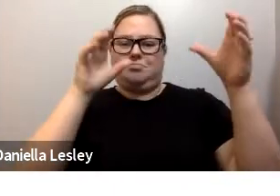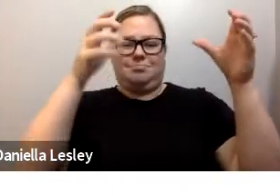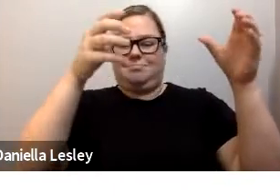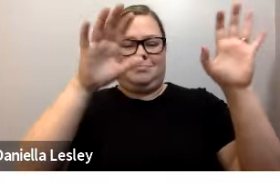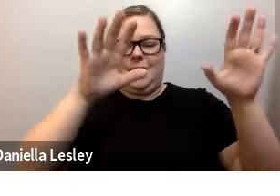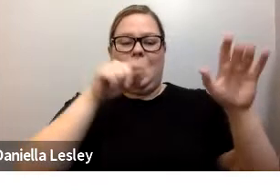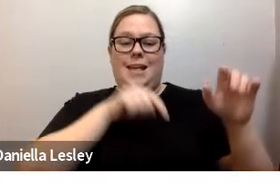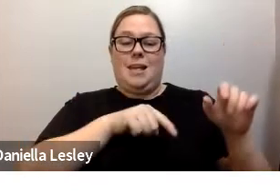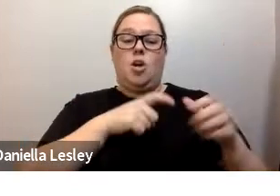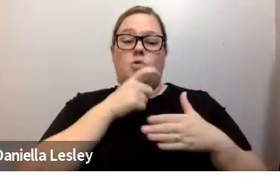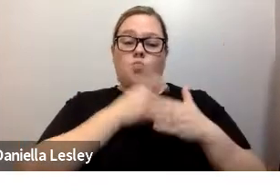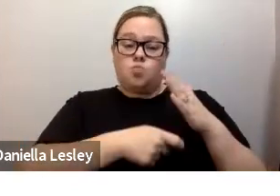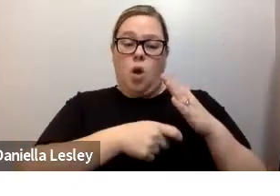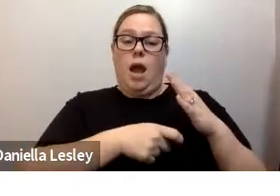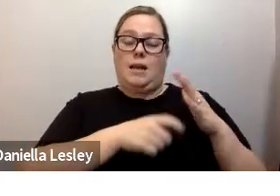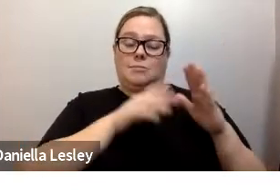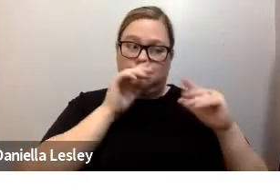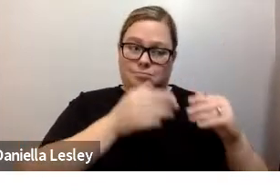You need to be under $200-300.